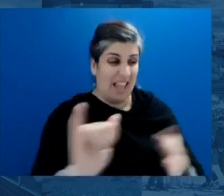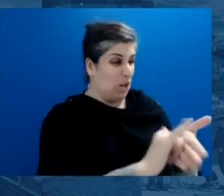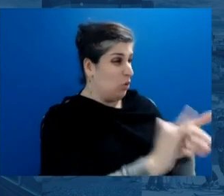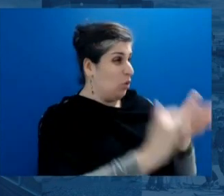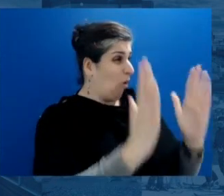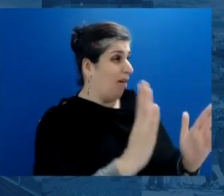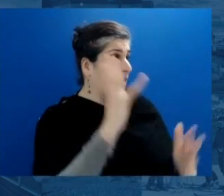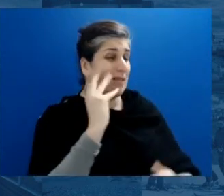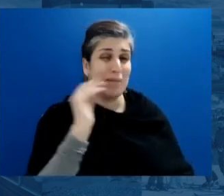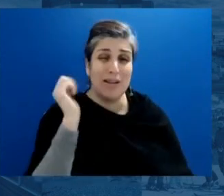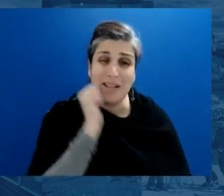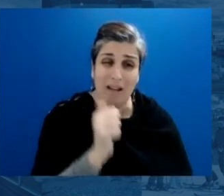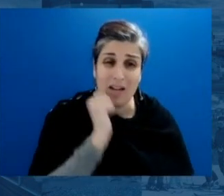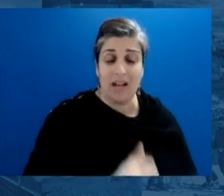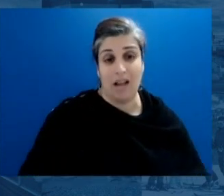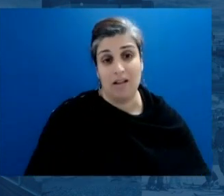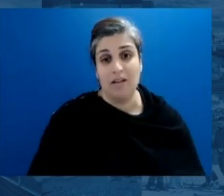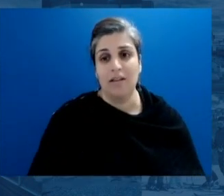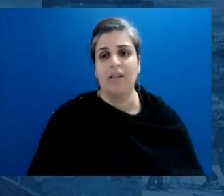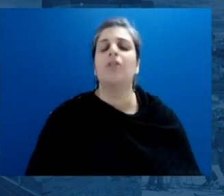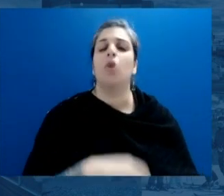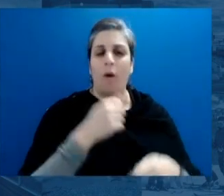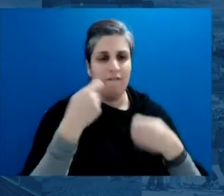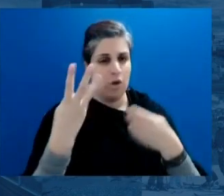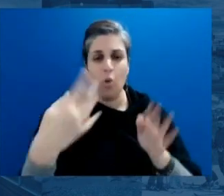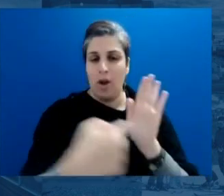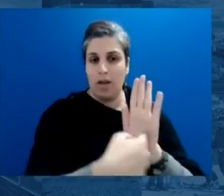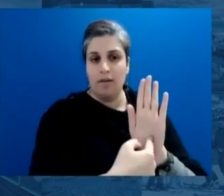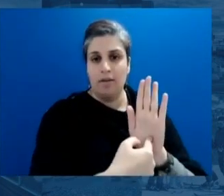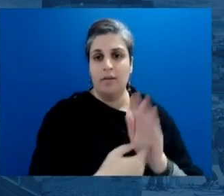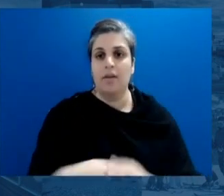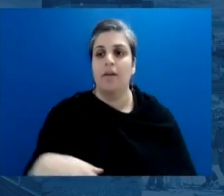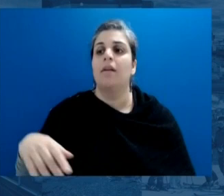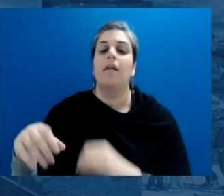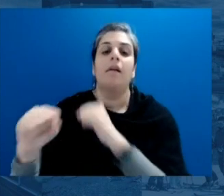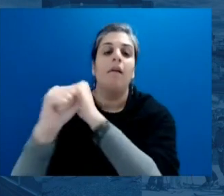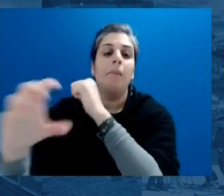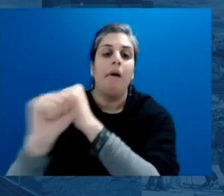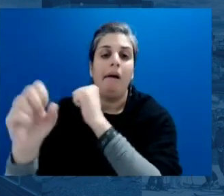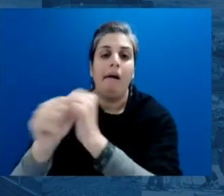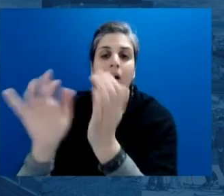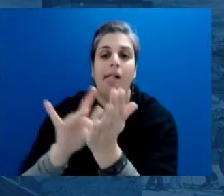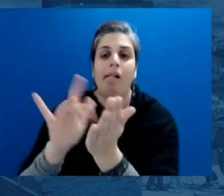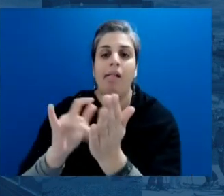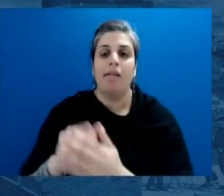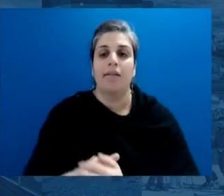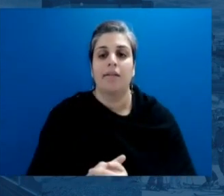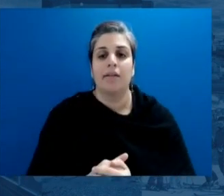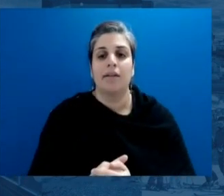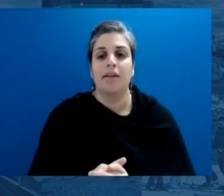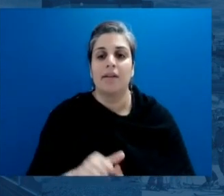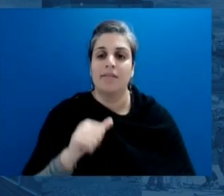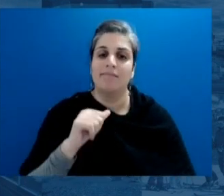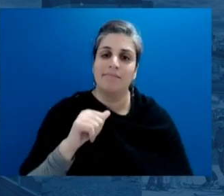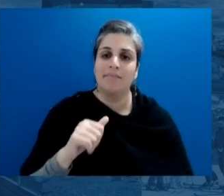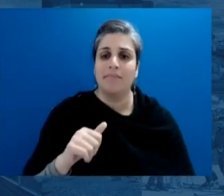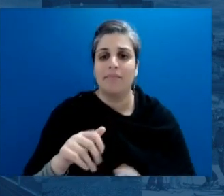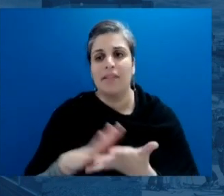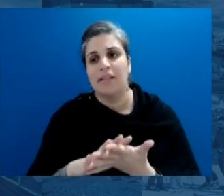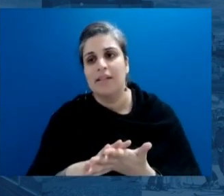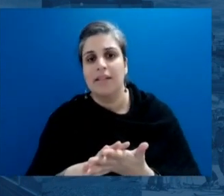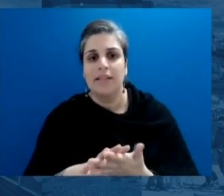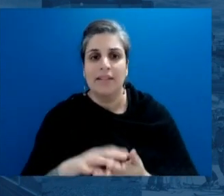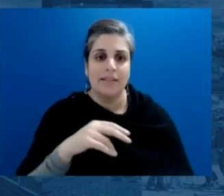day. Let me just give you some examples, like marketing that exploits unsophisticated or vulnerable consumers